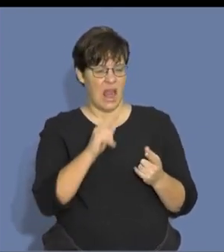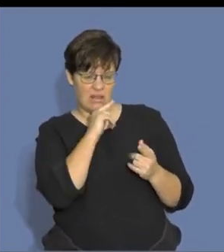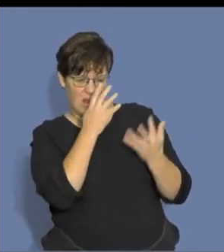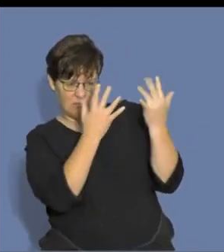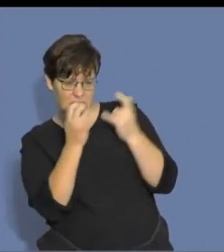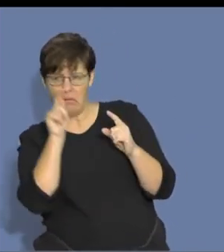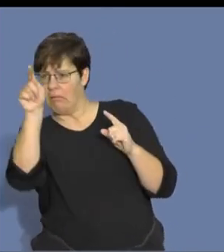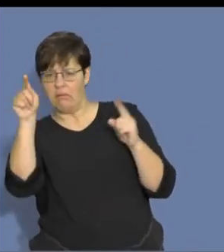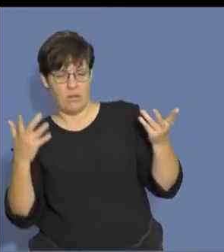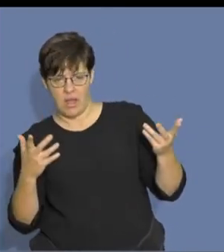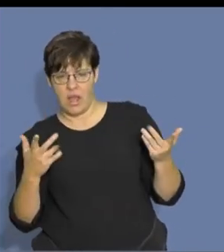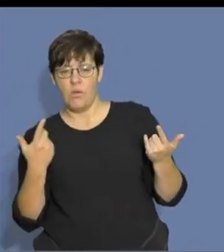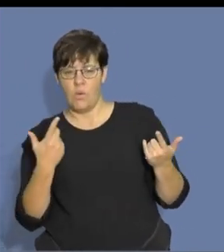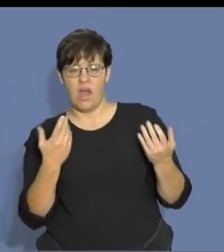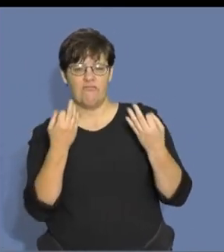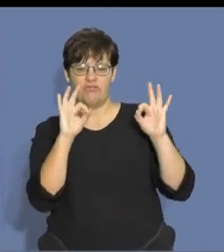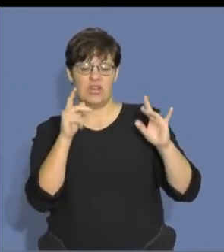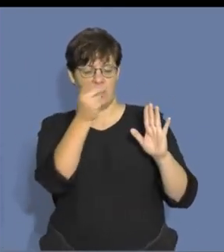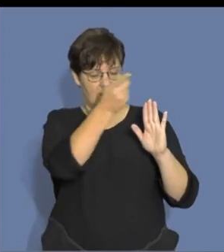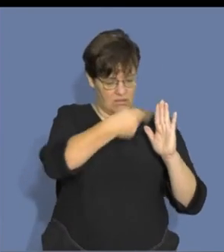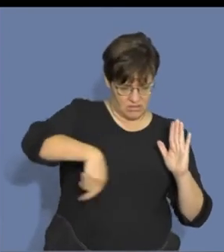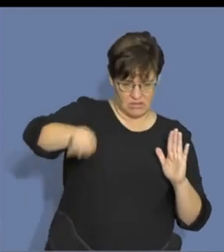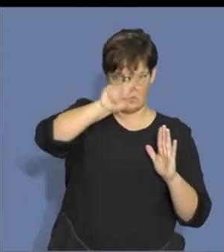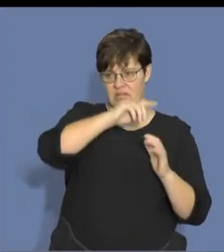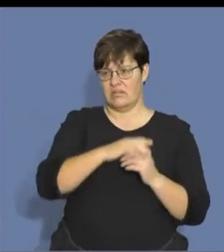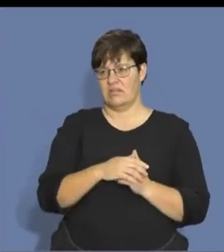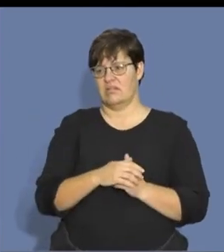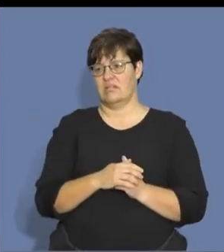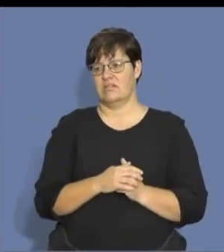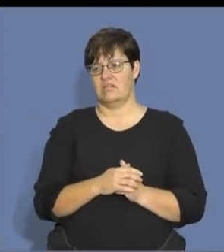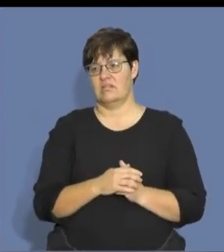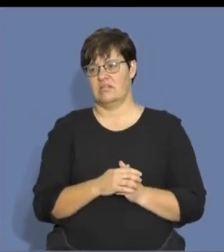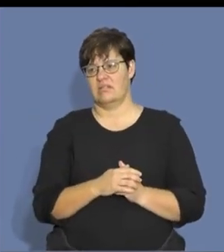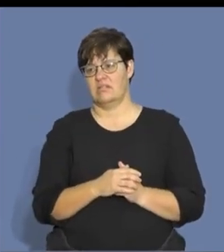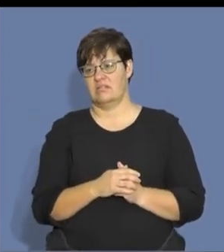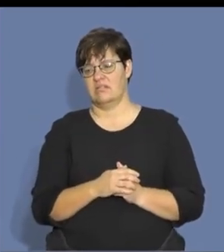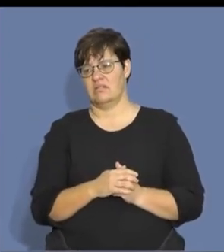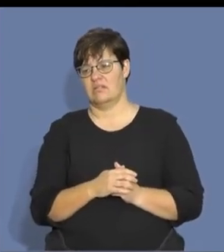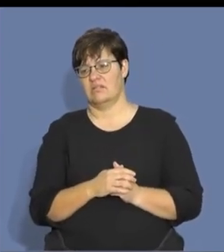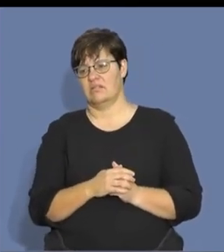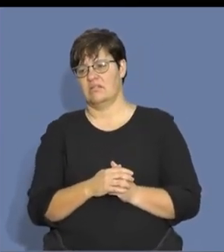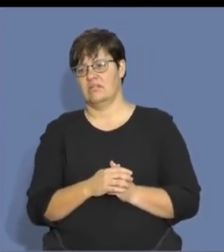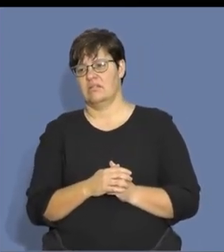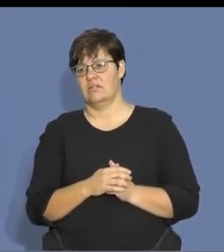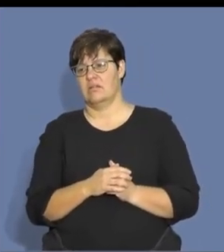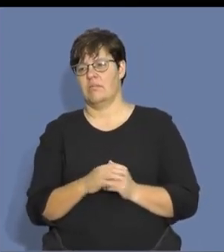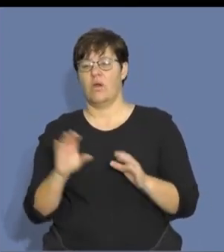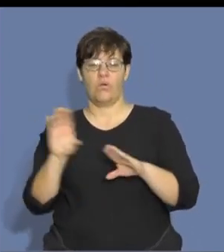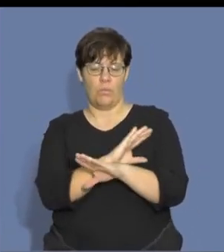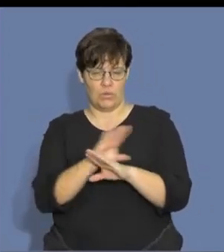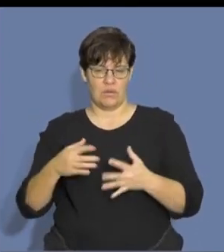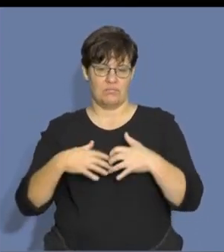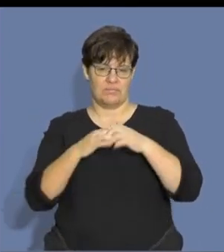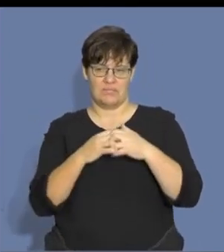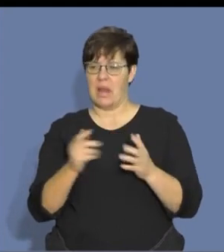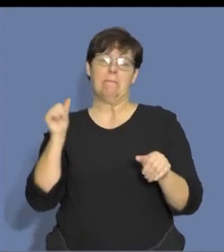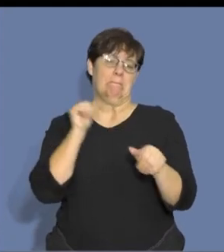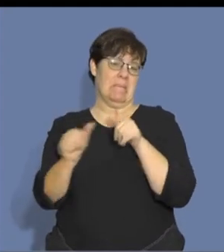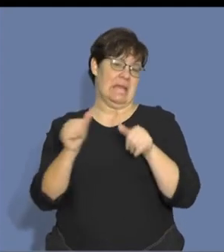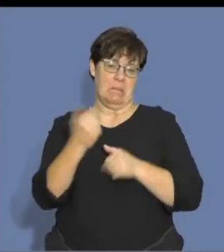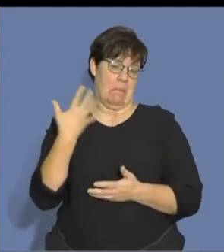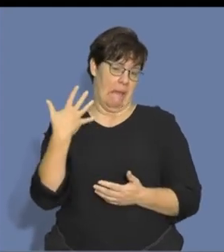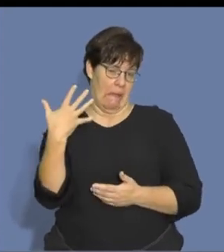this. We can just do this in freehand, and there I have my circle. I've drawn it on my computer. It looks much